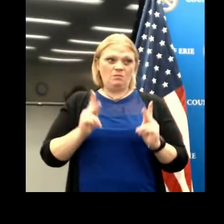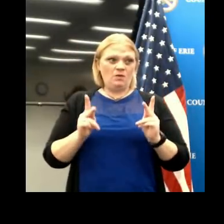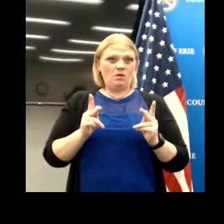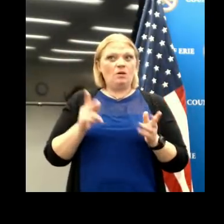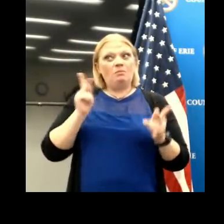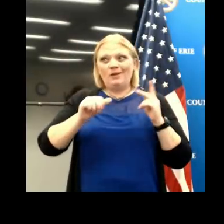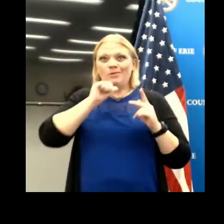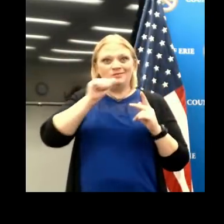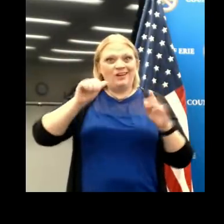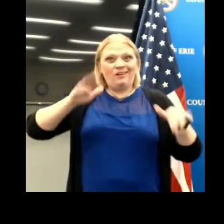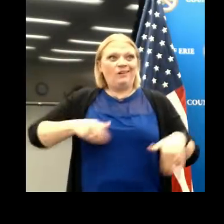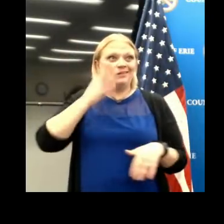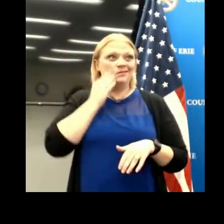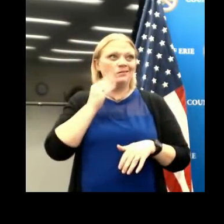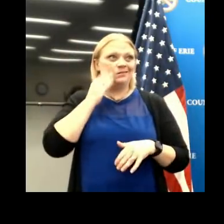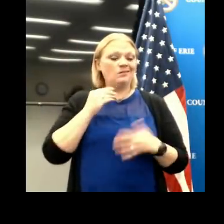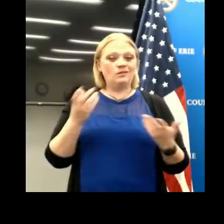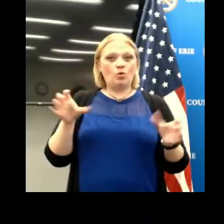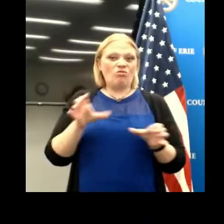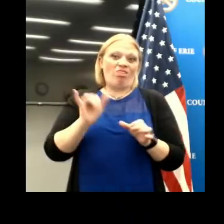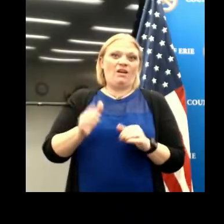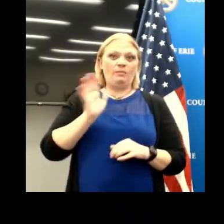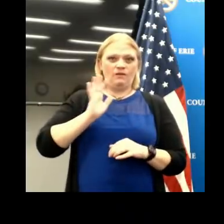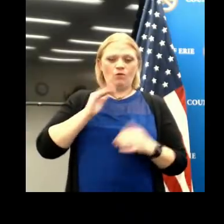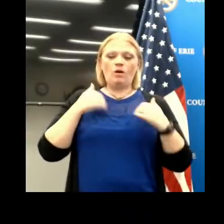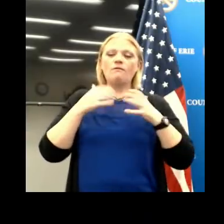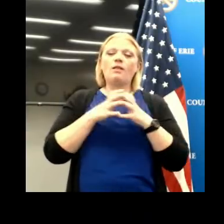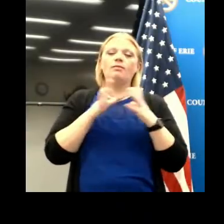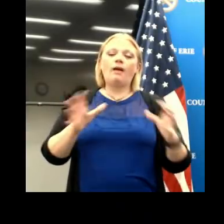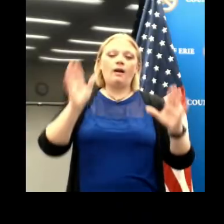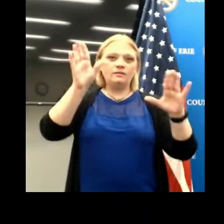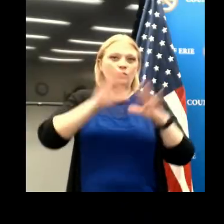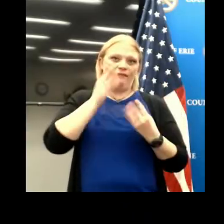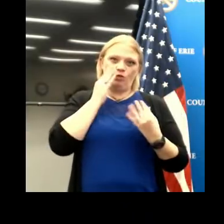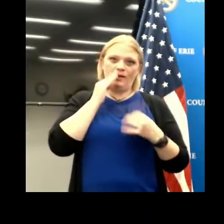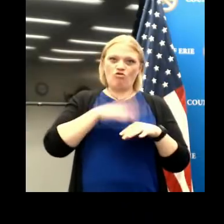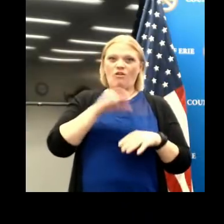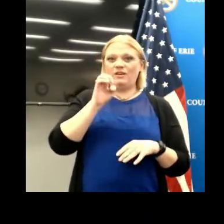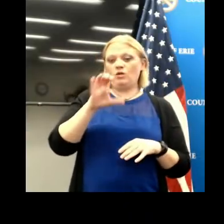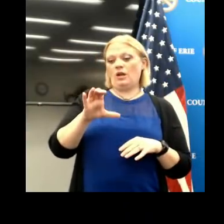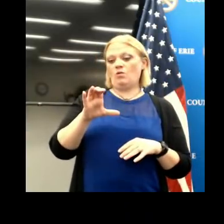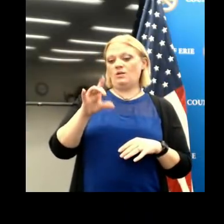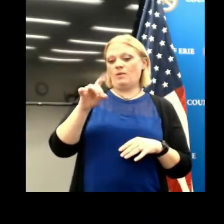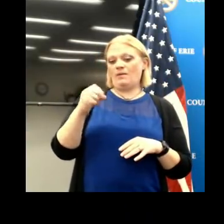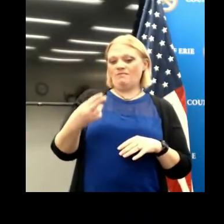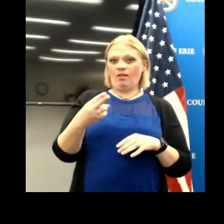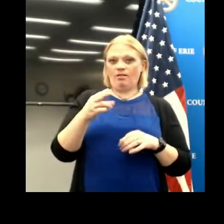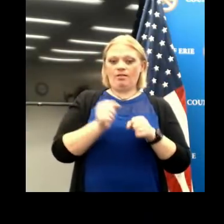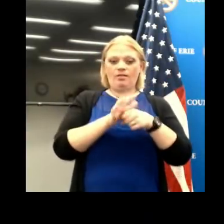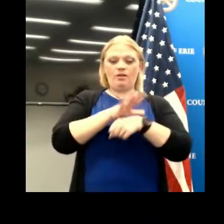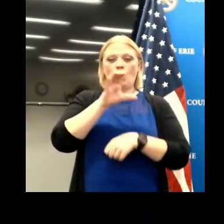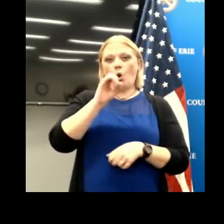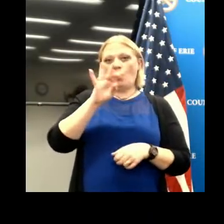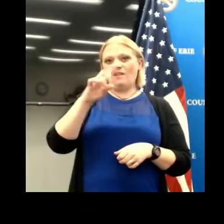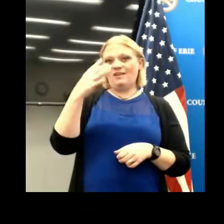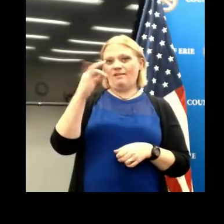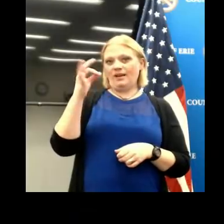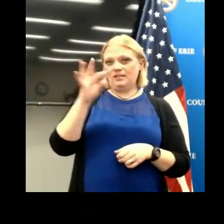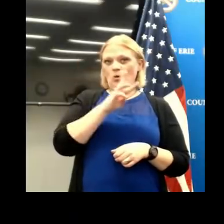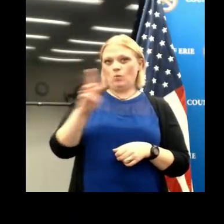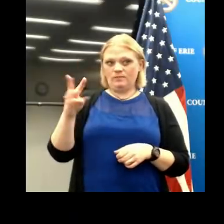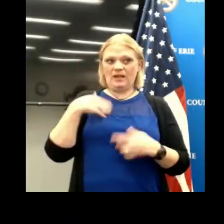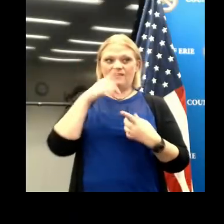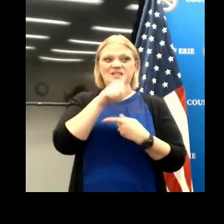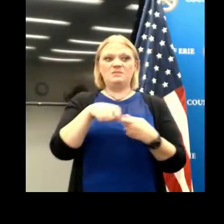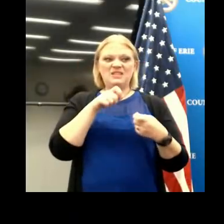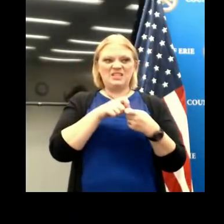it before. We have a lot of great information on our Erie County Health Department COVID-19 website. There's actually a